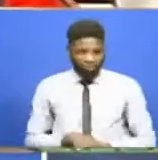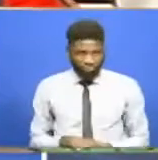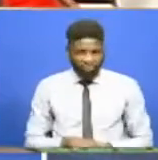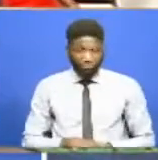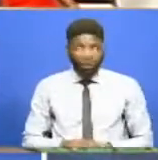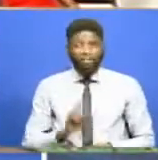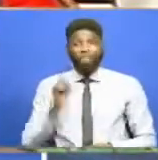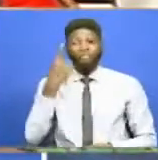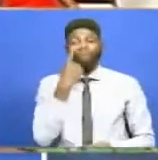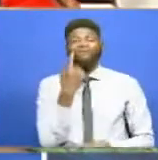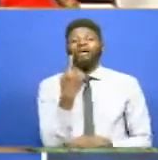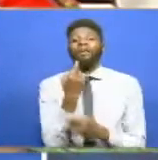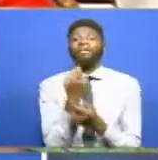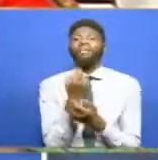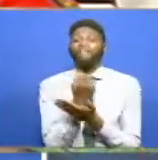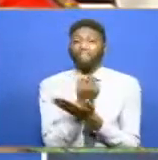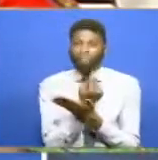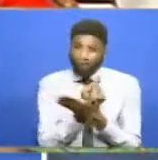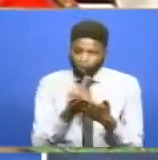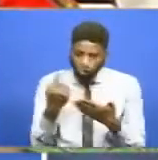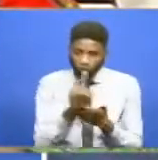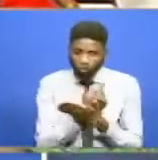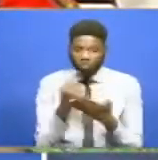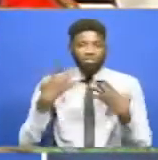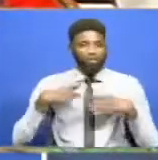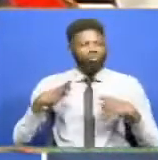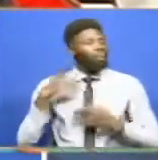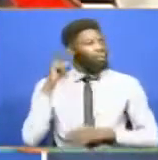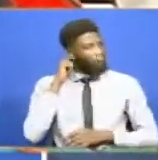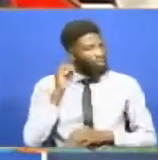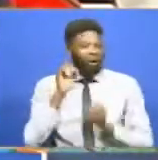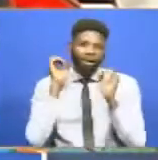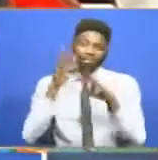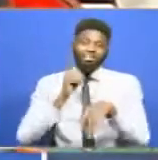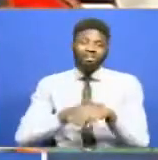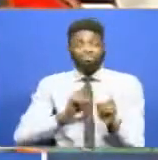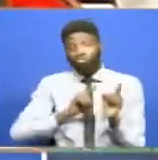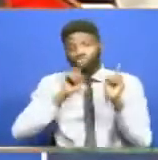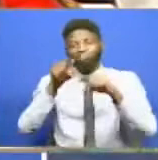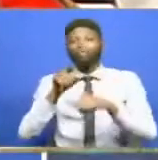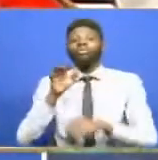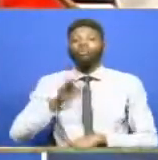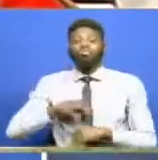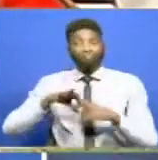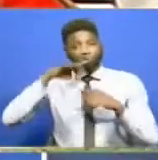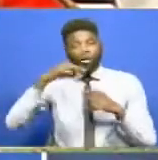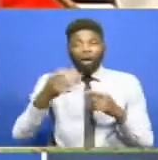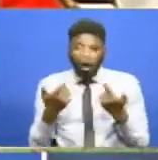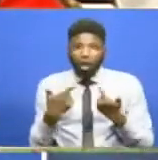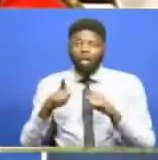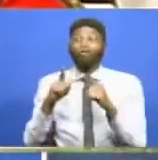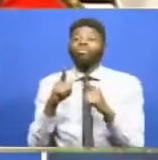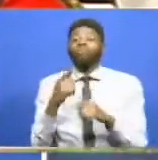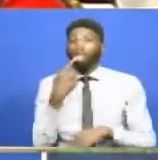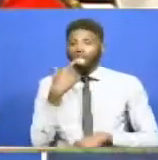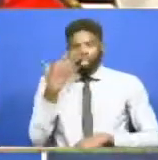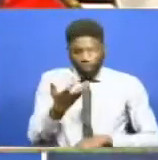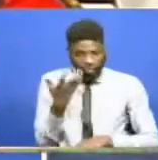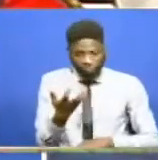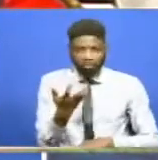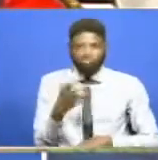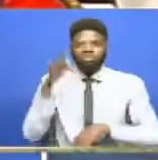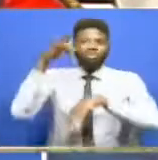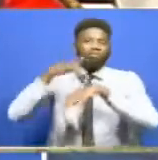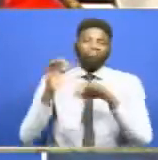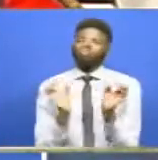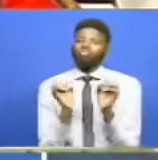weeks, people did comply. Even if you would go to Mama Mboga, they will not allow you to touch the tomatoes. But